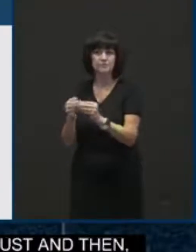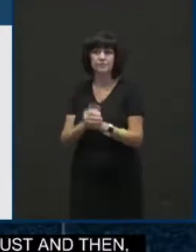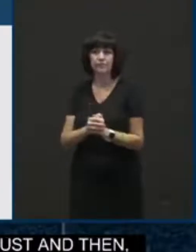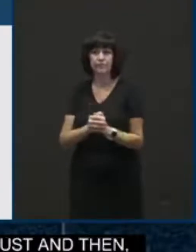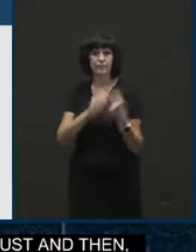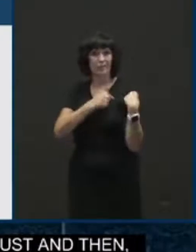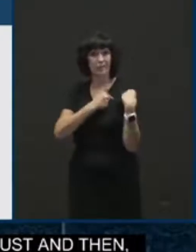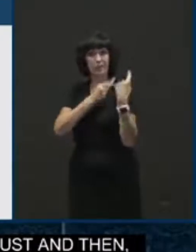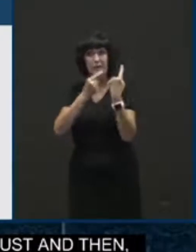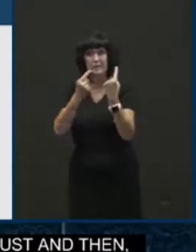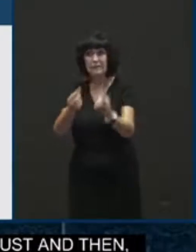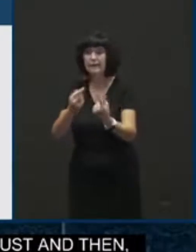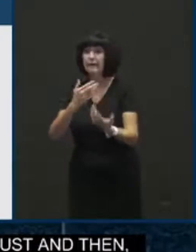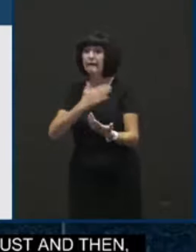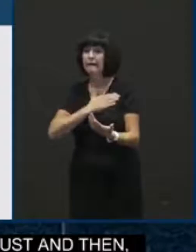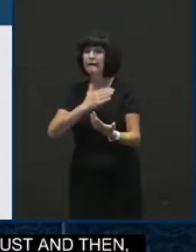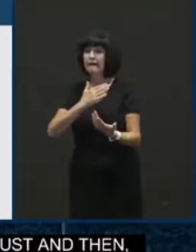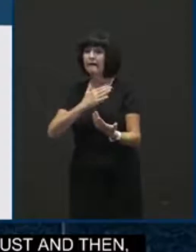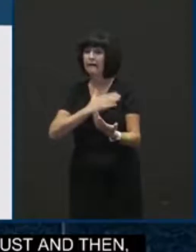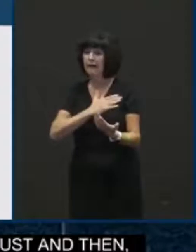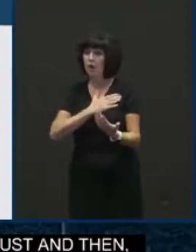now, all of our